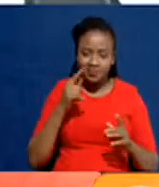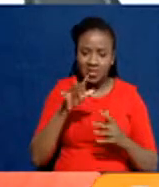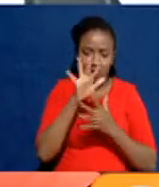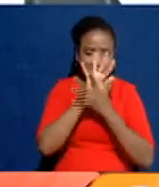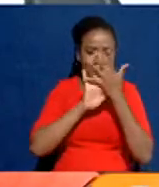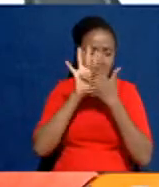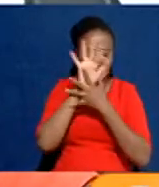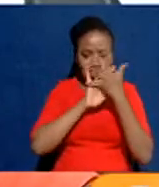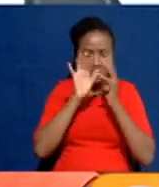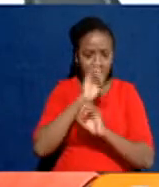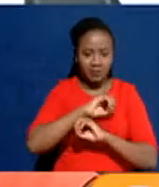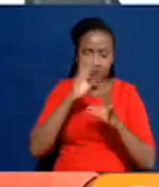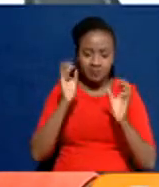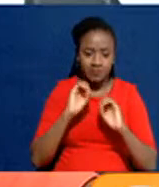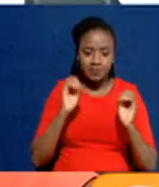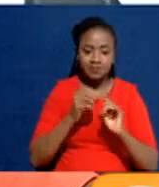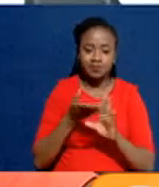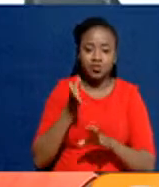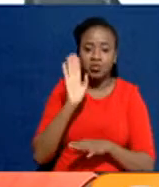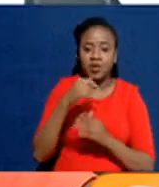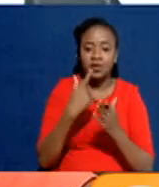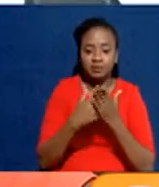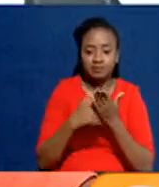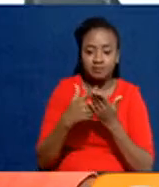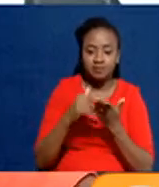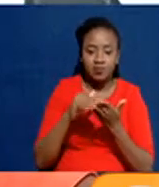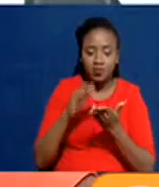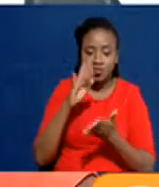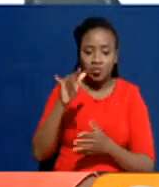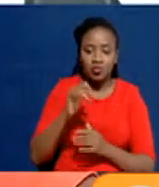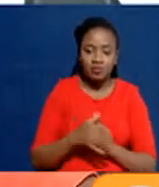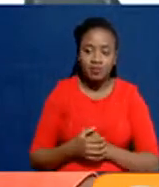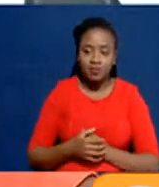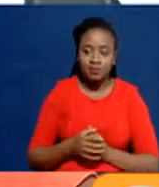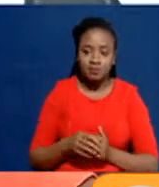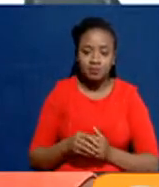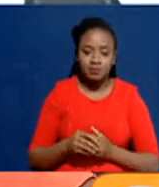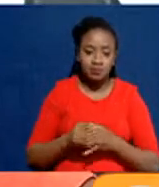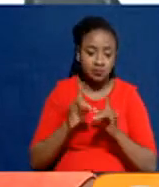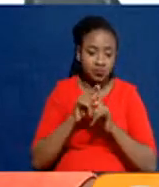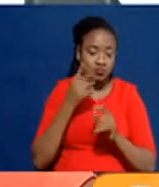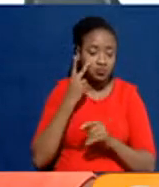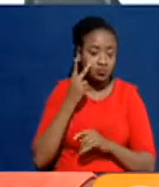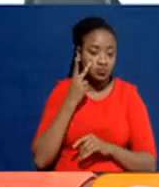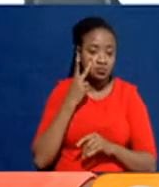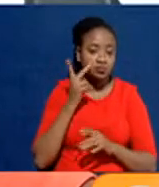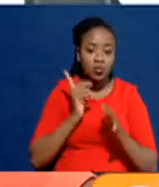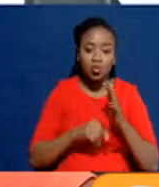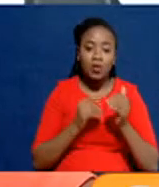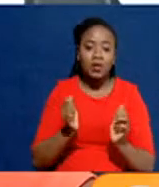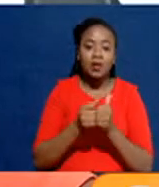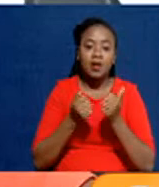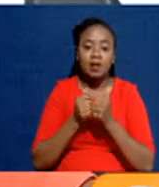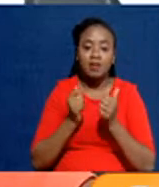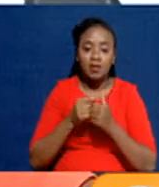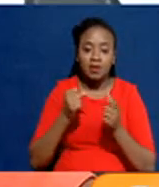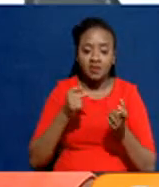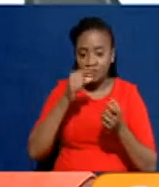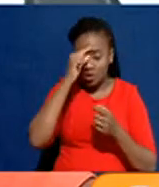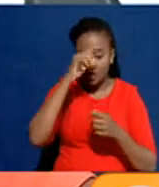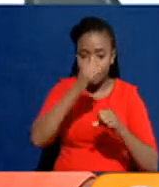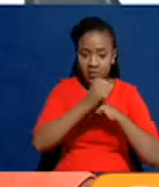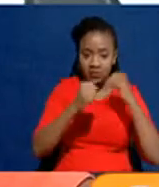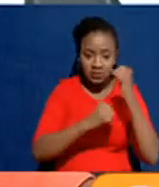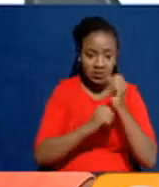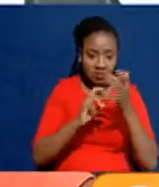it strangers in cabinet. We'll come back and just talk a little bit about that, and maybe see what's happening with the structure of government. Are there too many